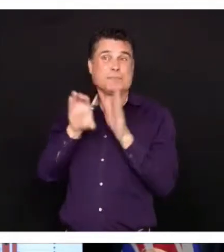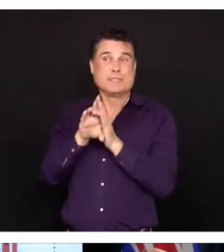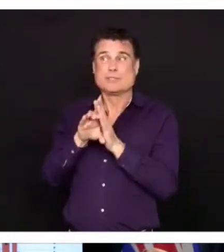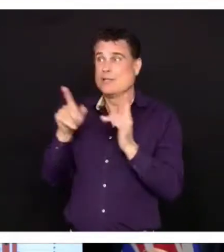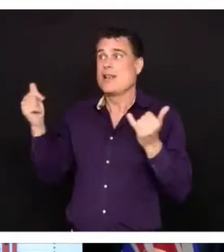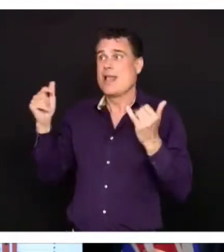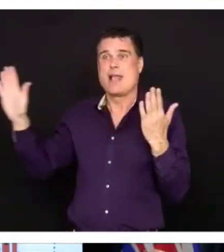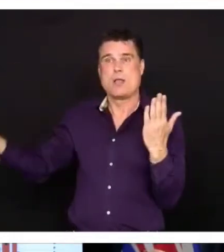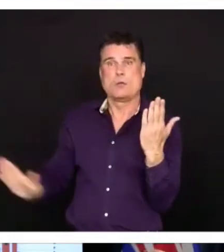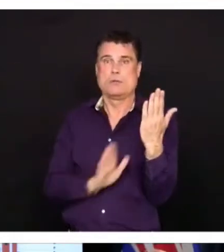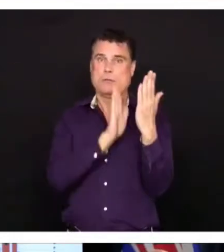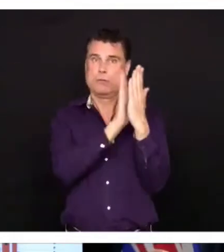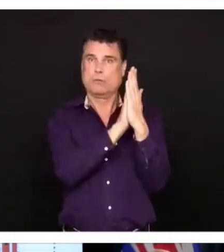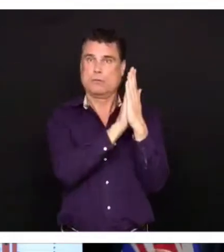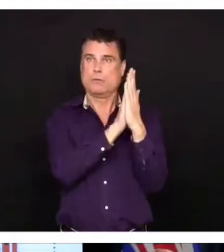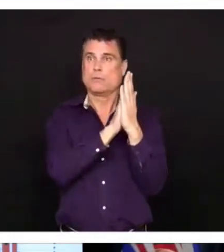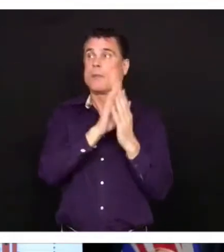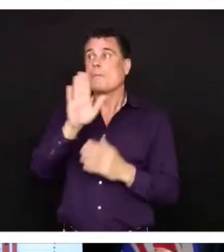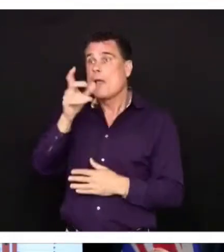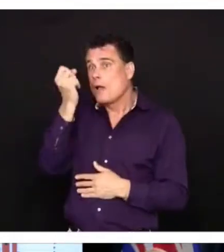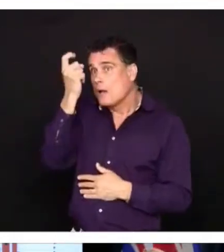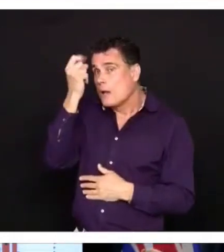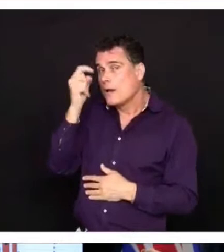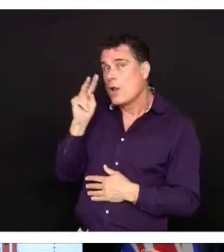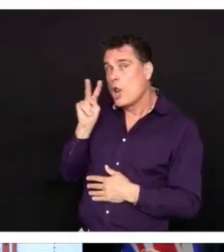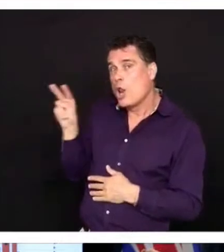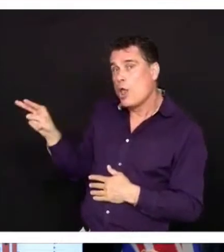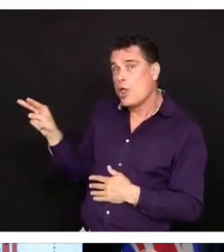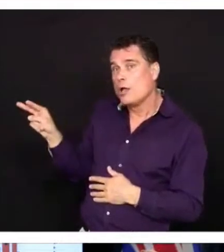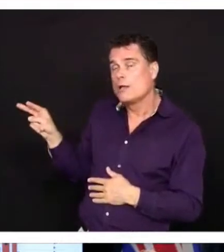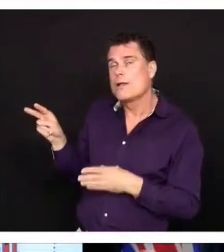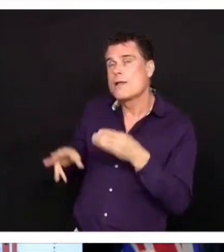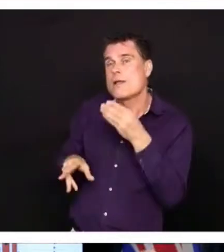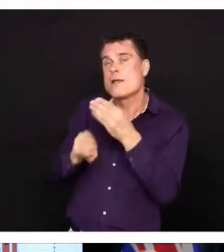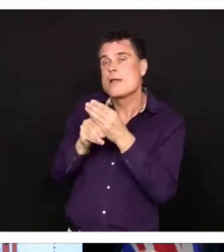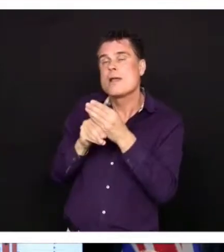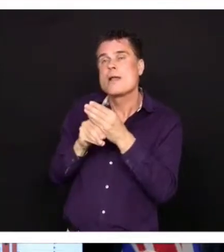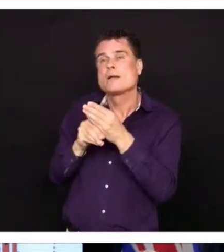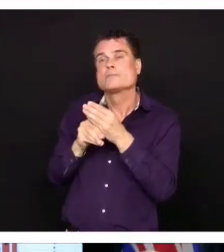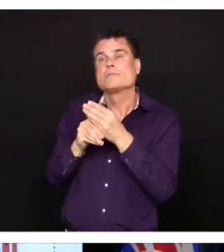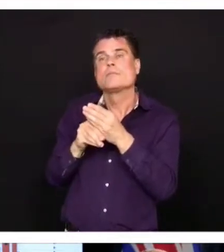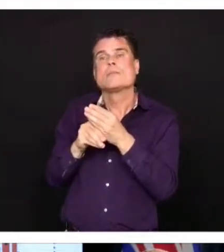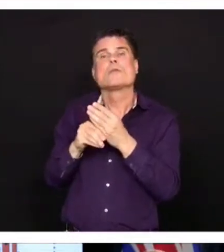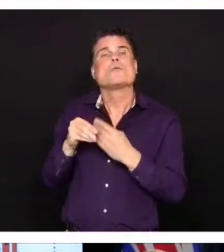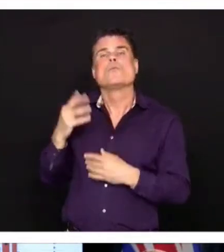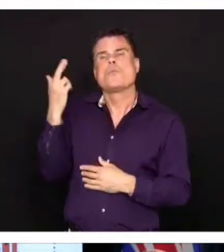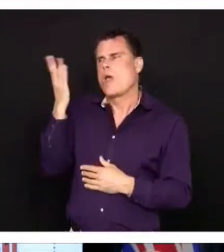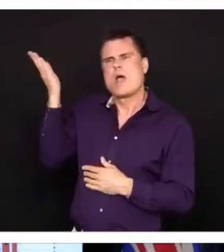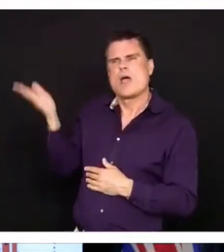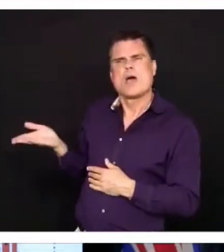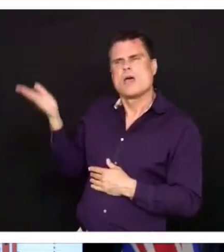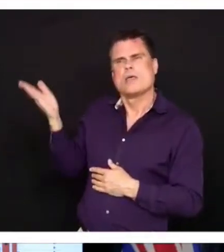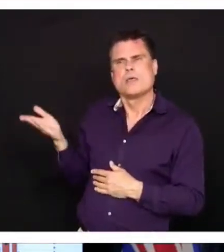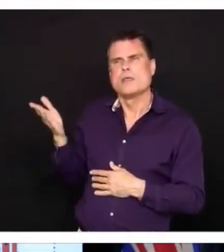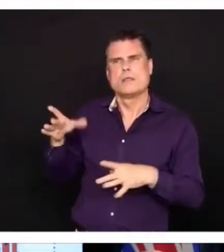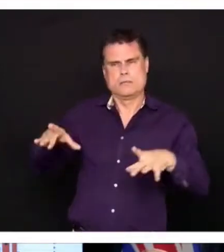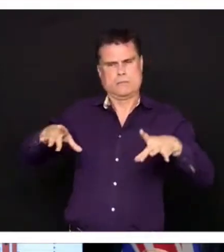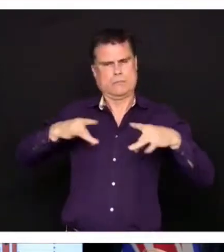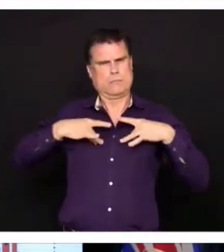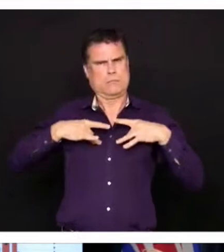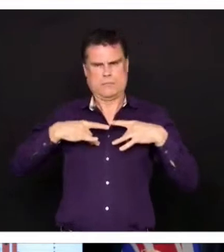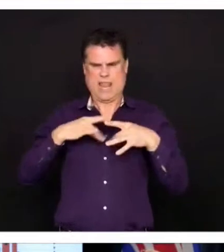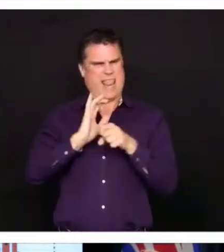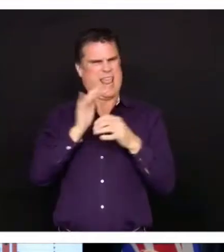every case of this disease. And that means looking at when people's symptoms started, and it is helpful for us to put that